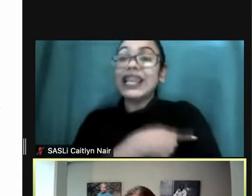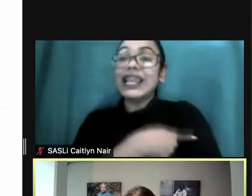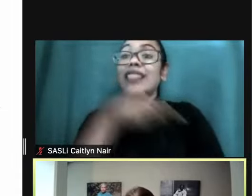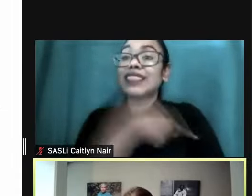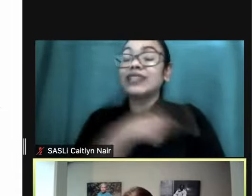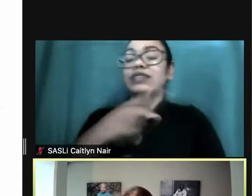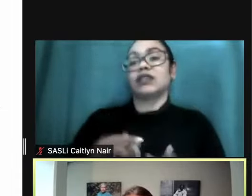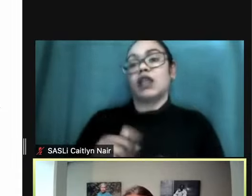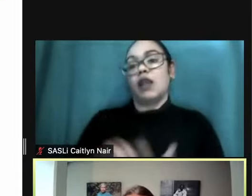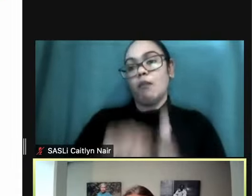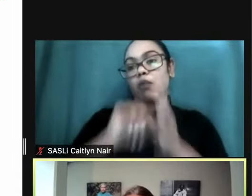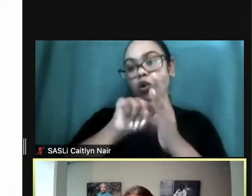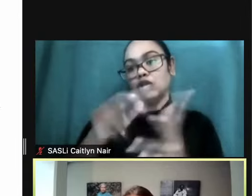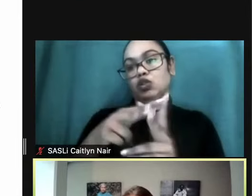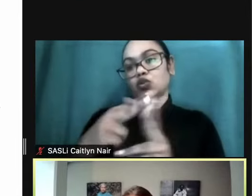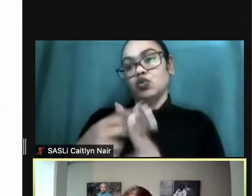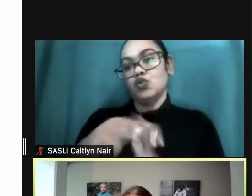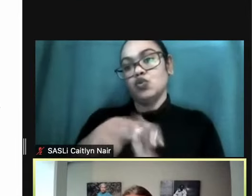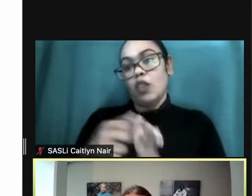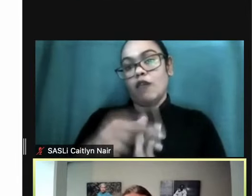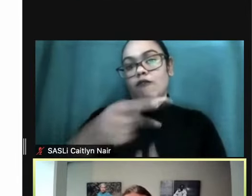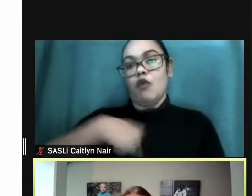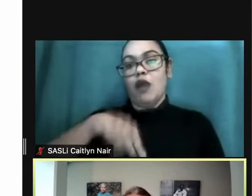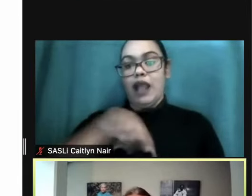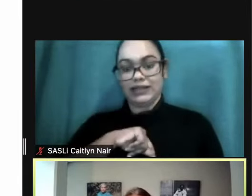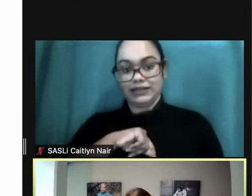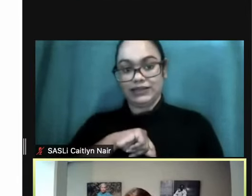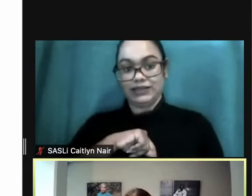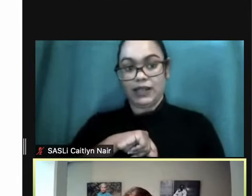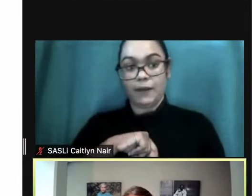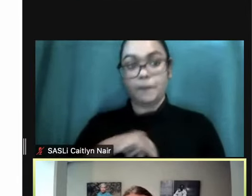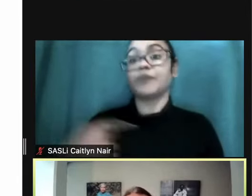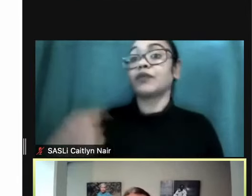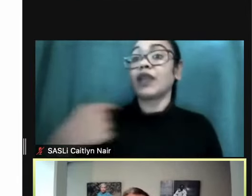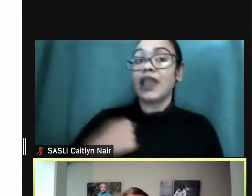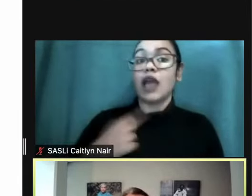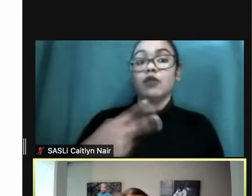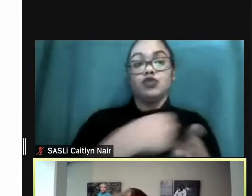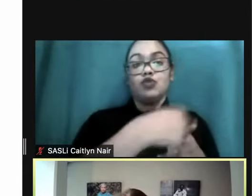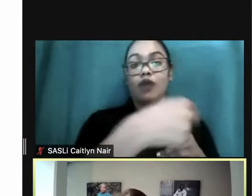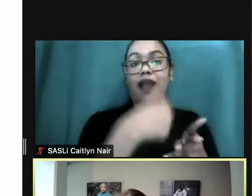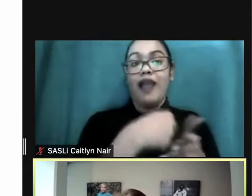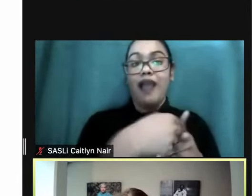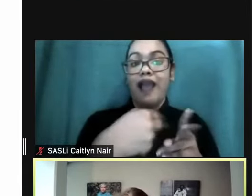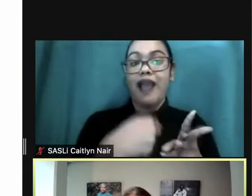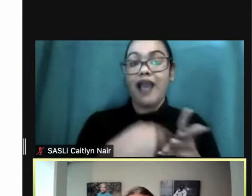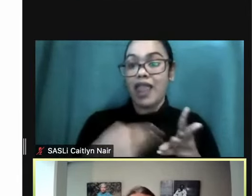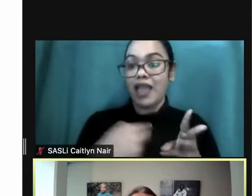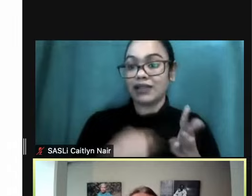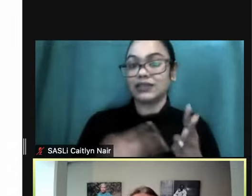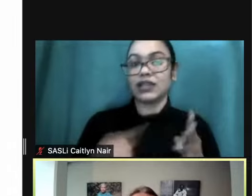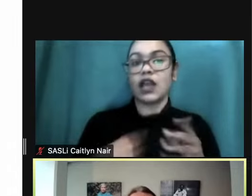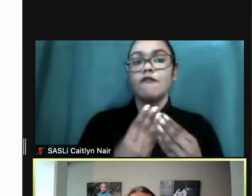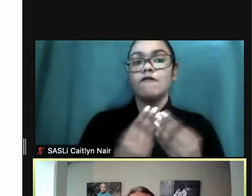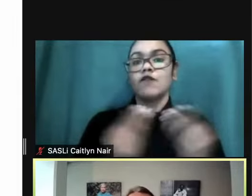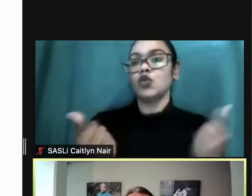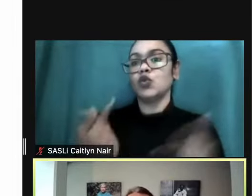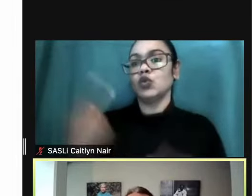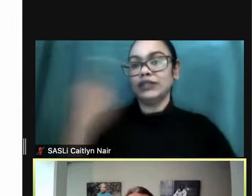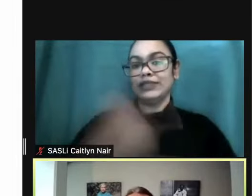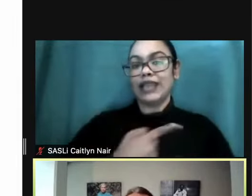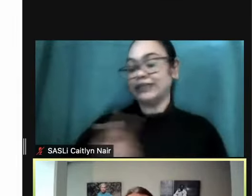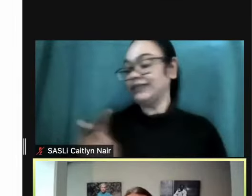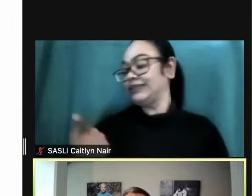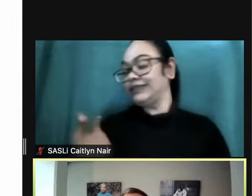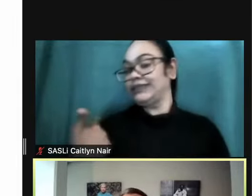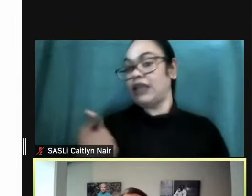Yeah. So just to highlight, yeah, it is very new. 2 days ago was news